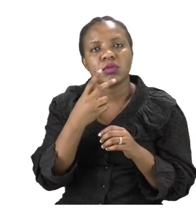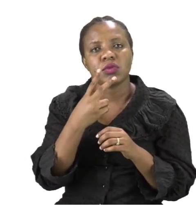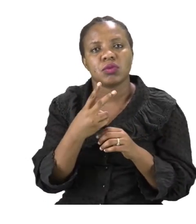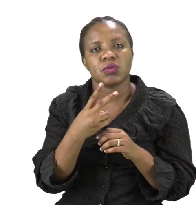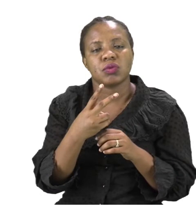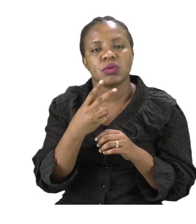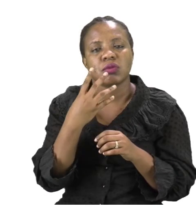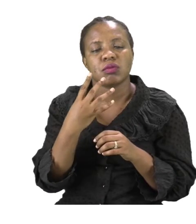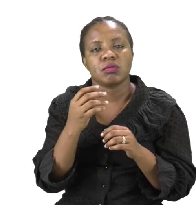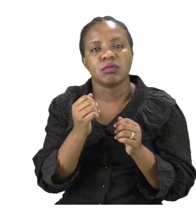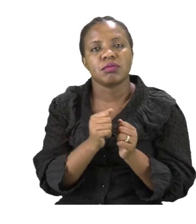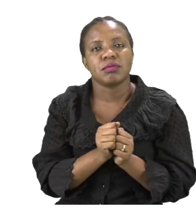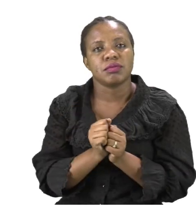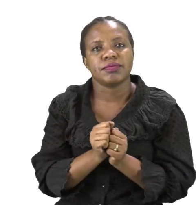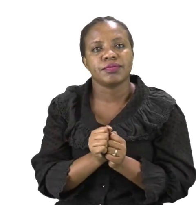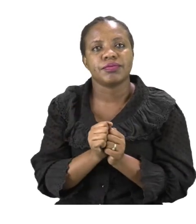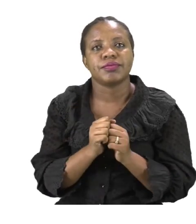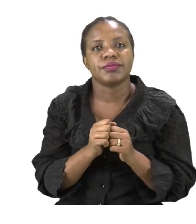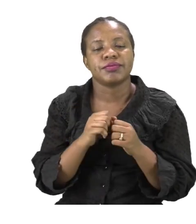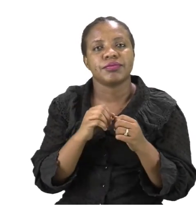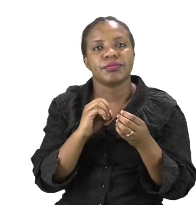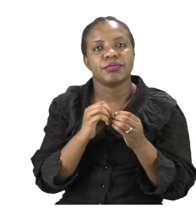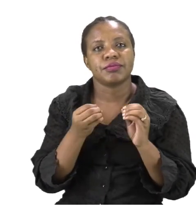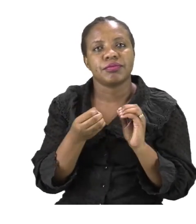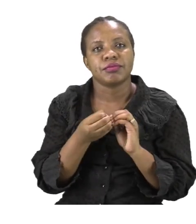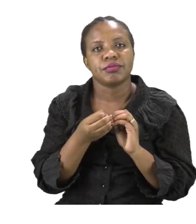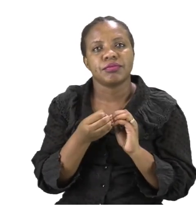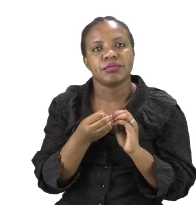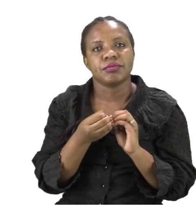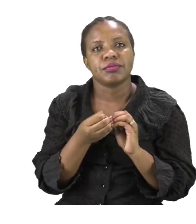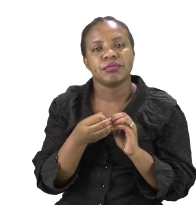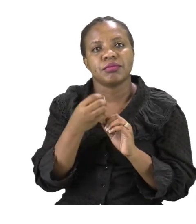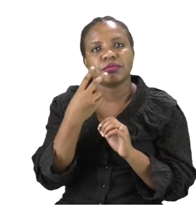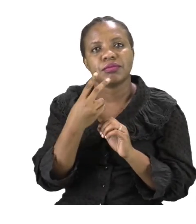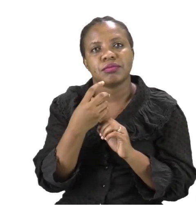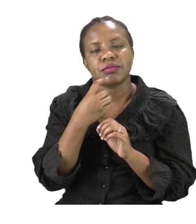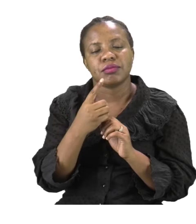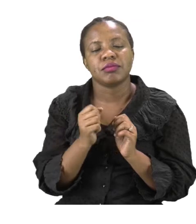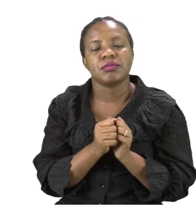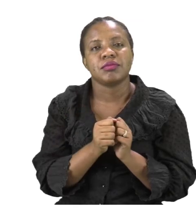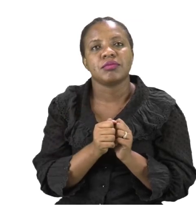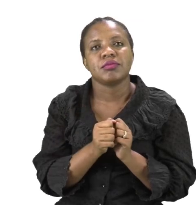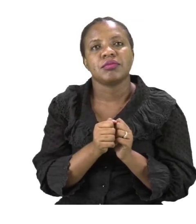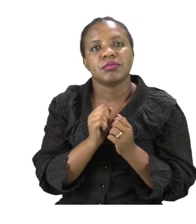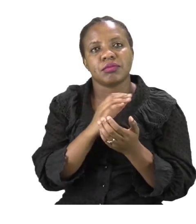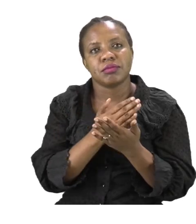2. Number 2 says, some kites were flying in the